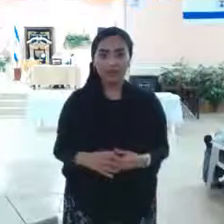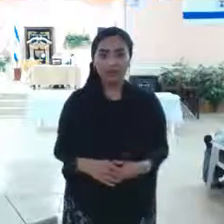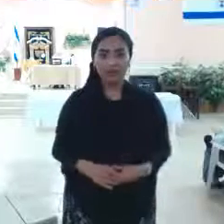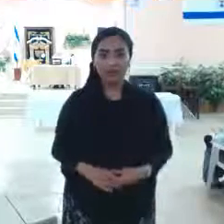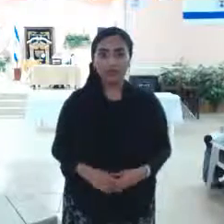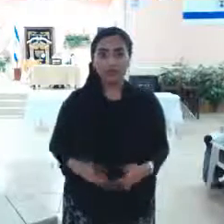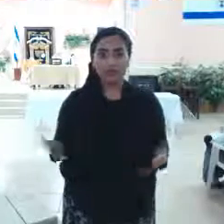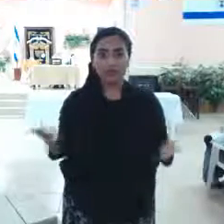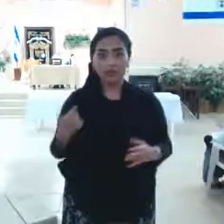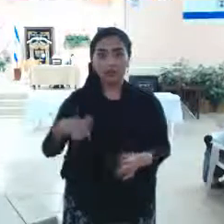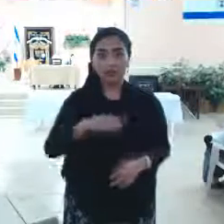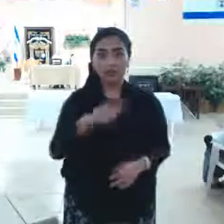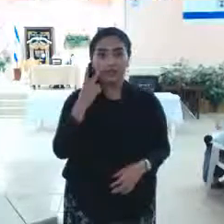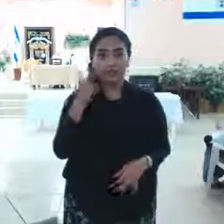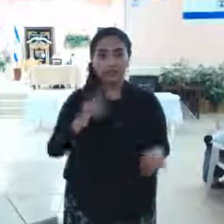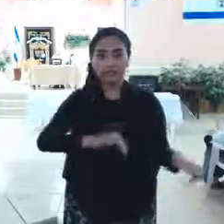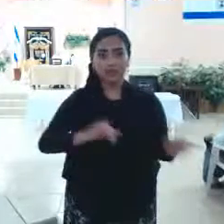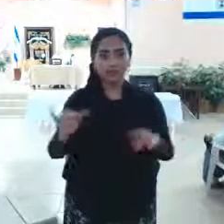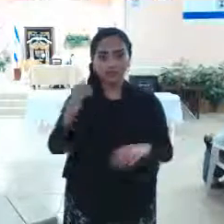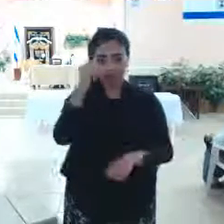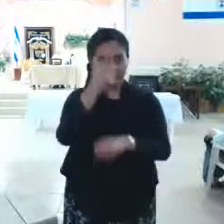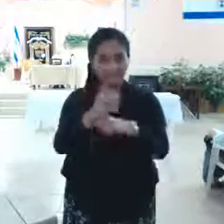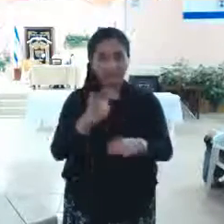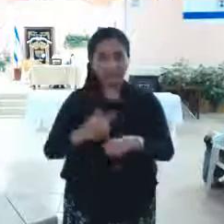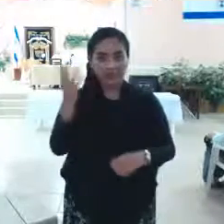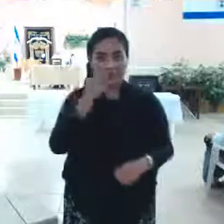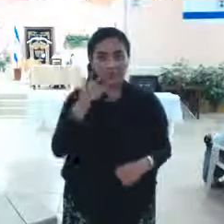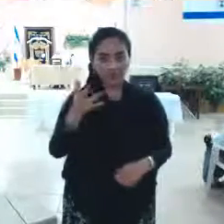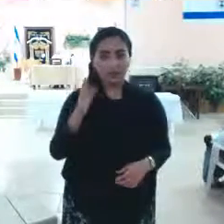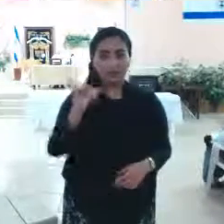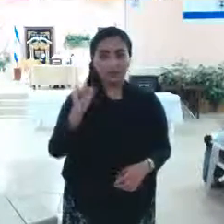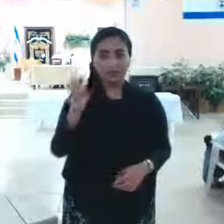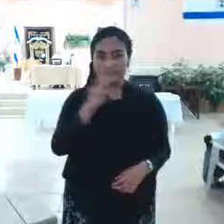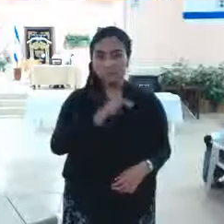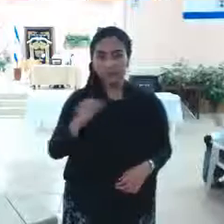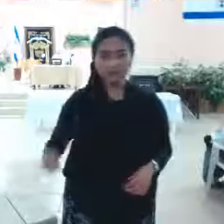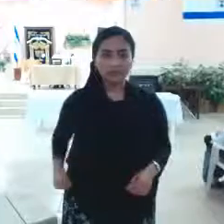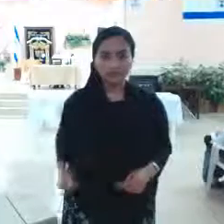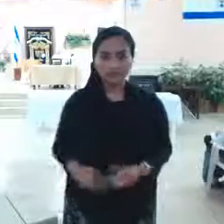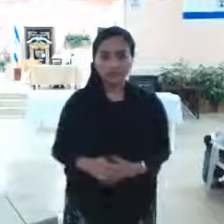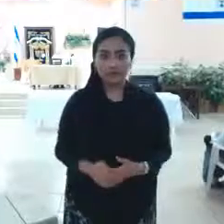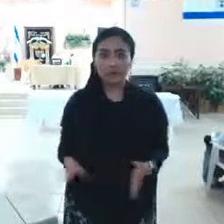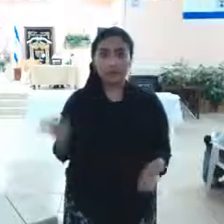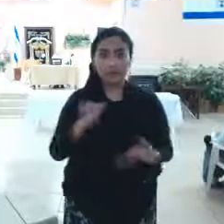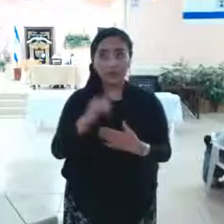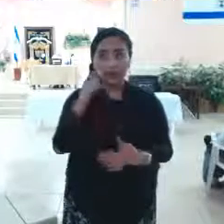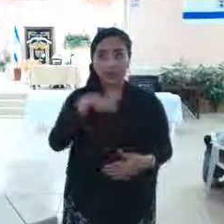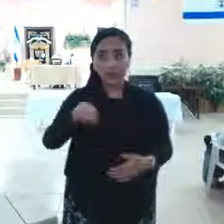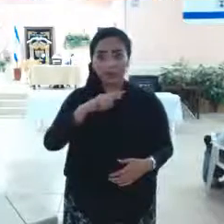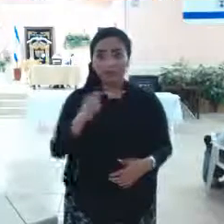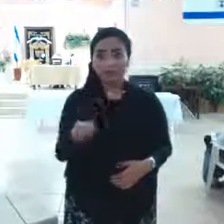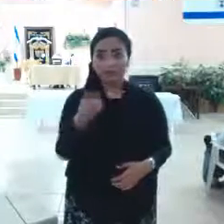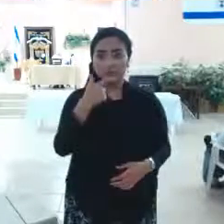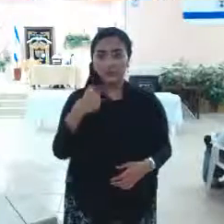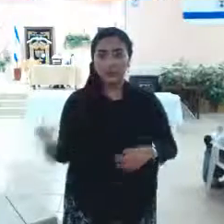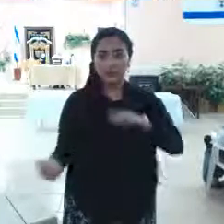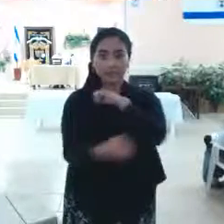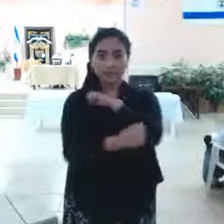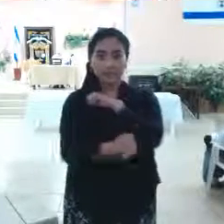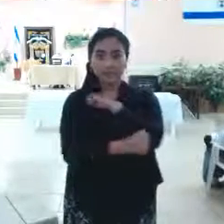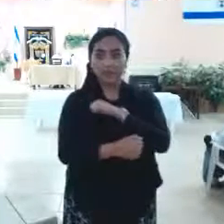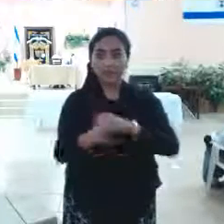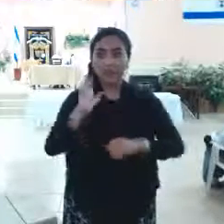Now, here, we also saw it here, but precious beloved, precious in the Eternal Father, Joshua HaMashiach, that if they took a